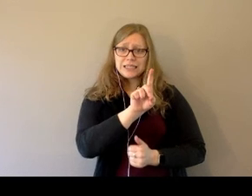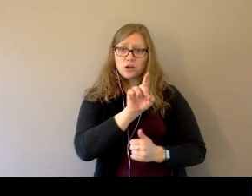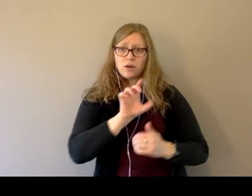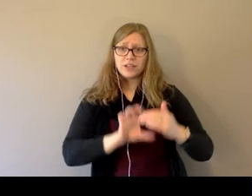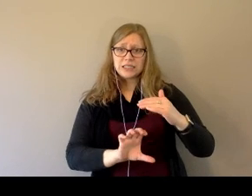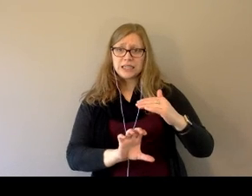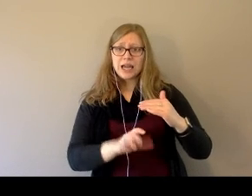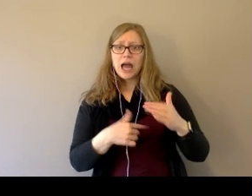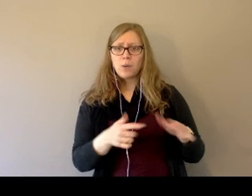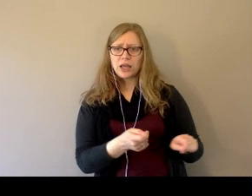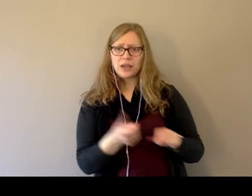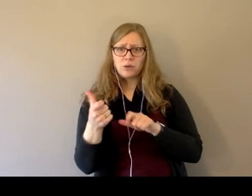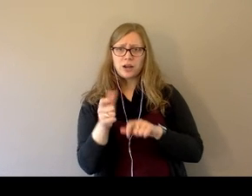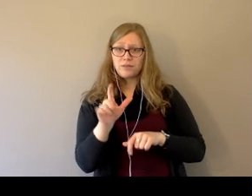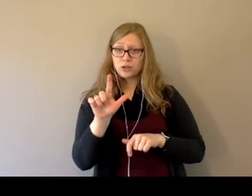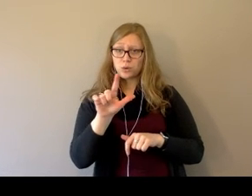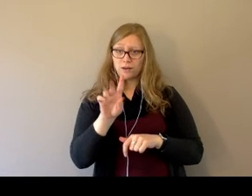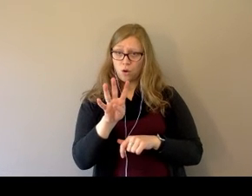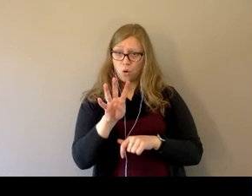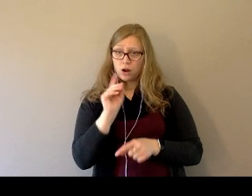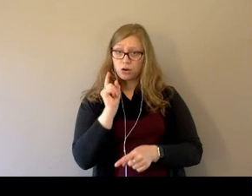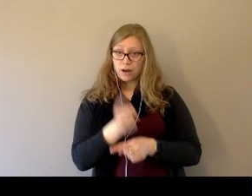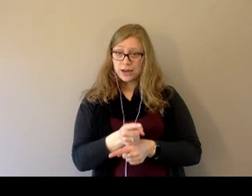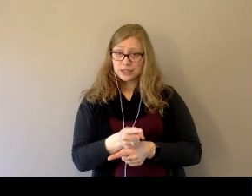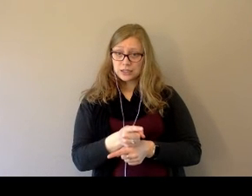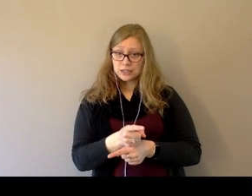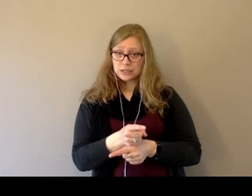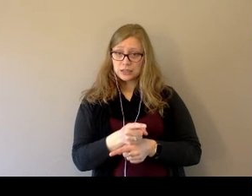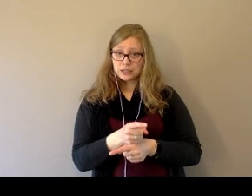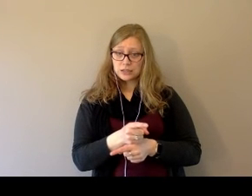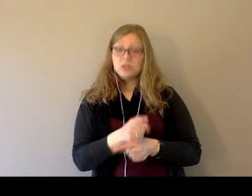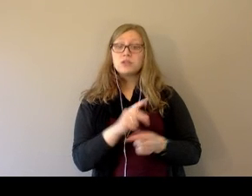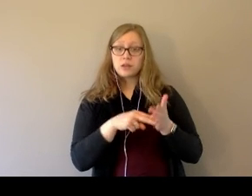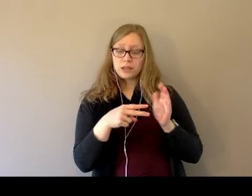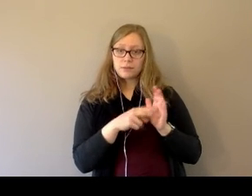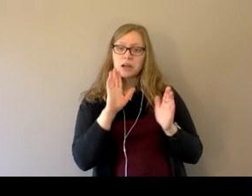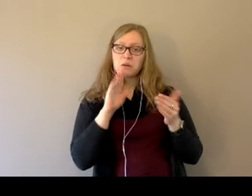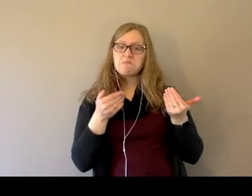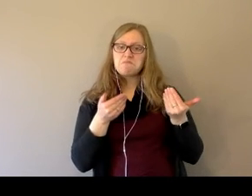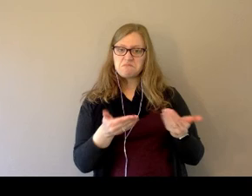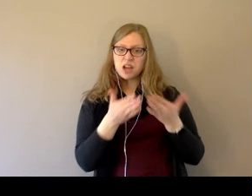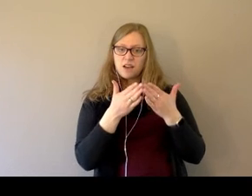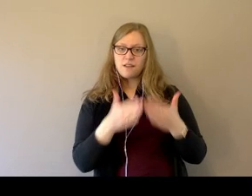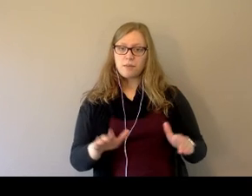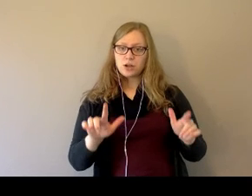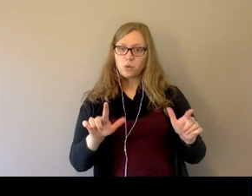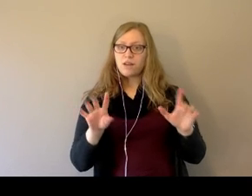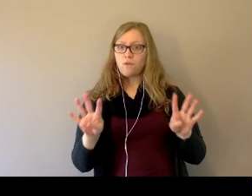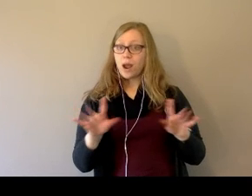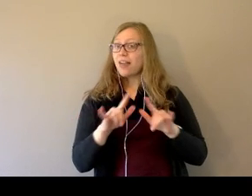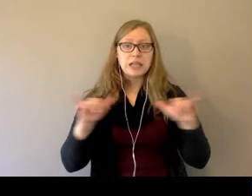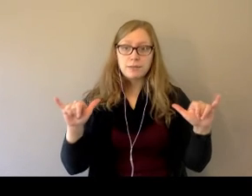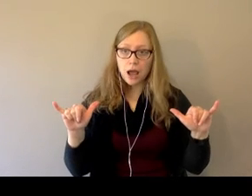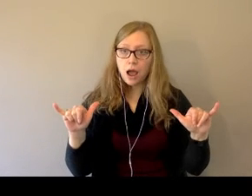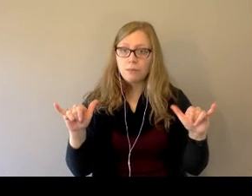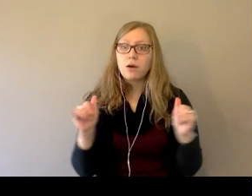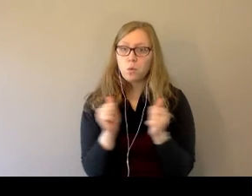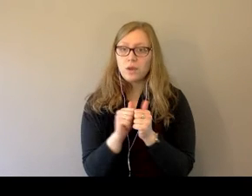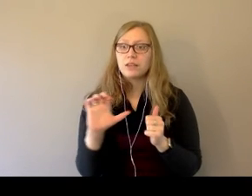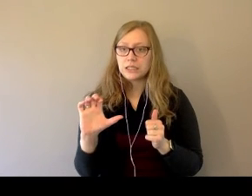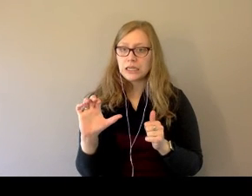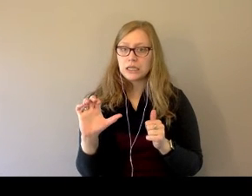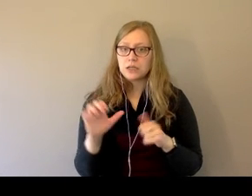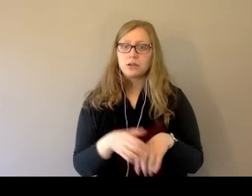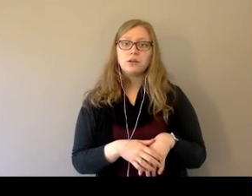that 24. So at the very same time, I'm going to divide by 24. So 24 is going to go in the bottom of both